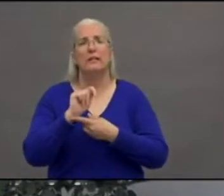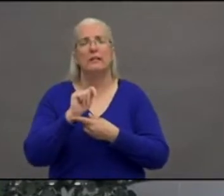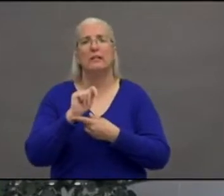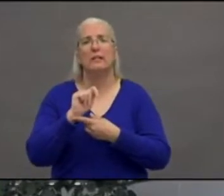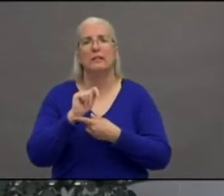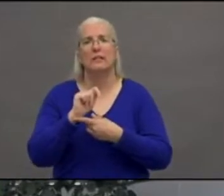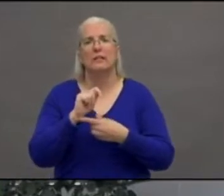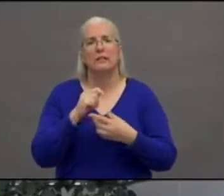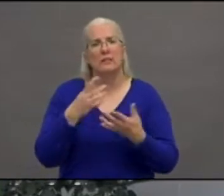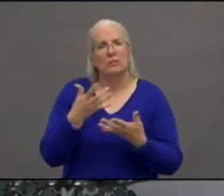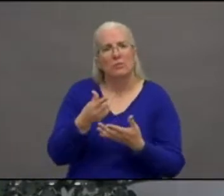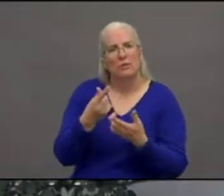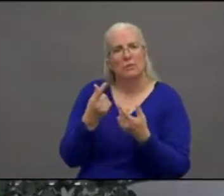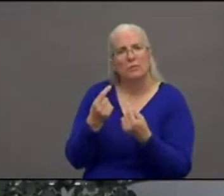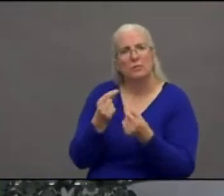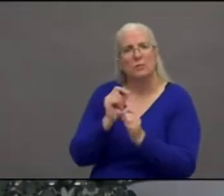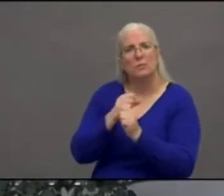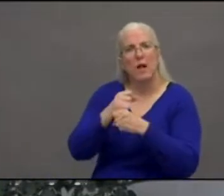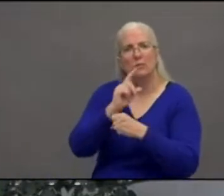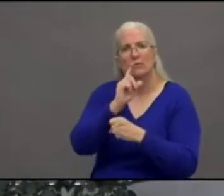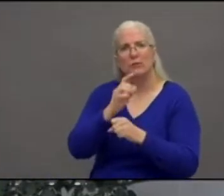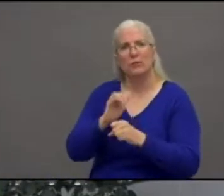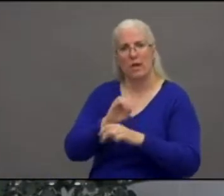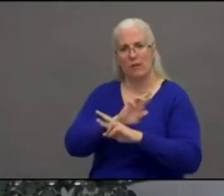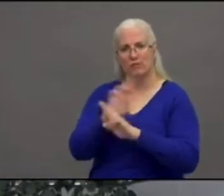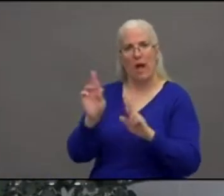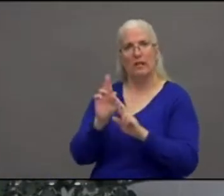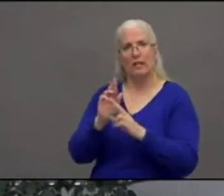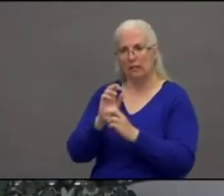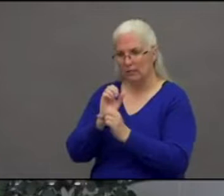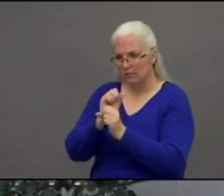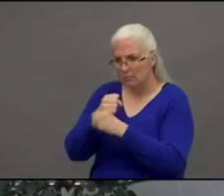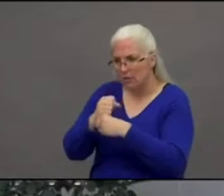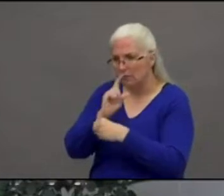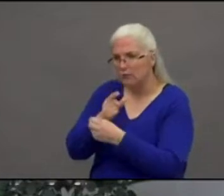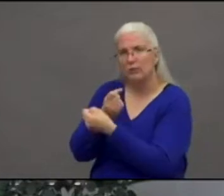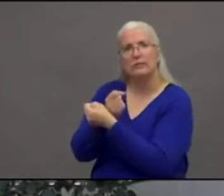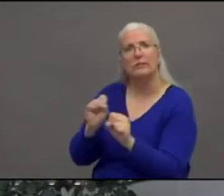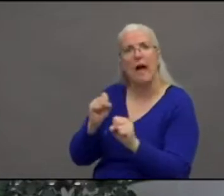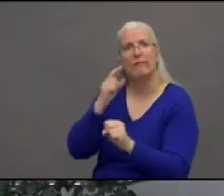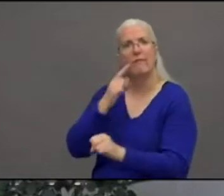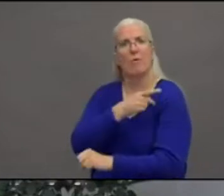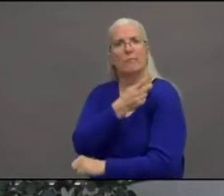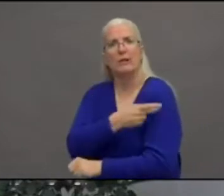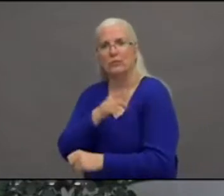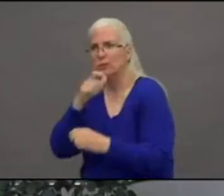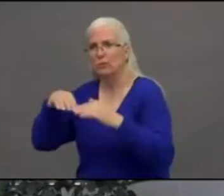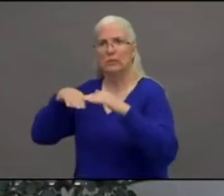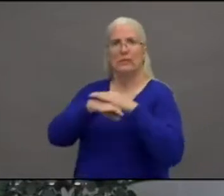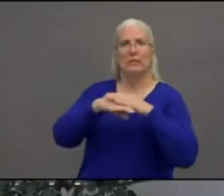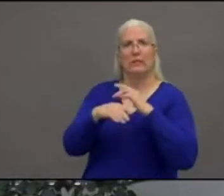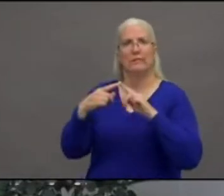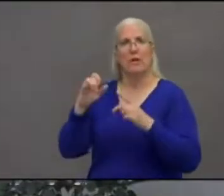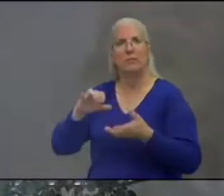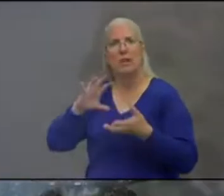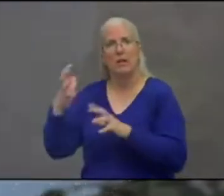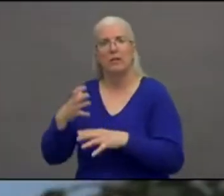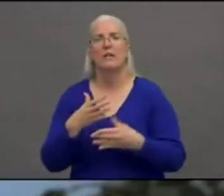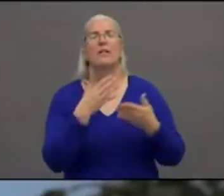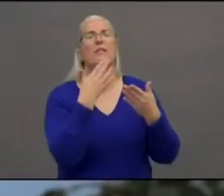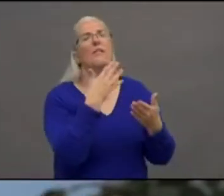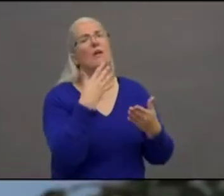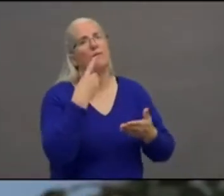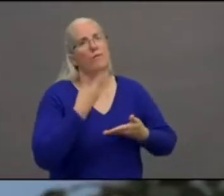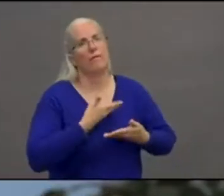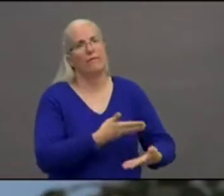what are we doing to make sure that we're keeping our patients safe during this pandemic? Well, first of all, Sanjay, thanks for having me here.